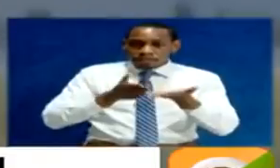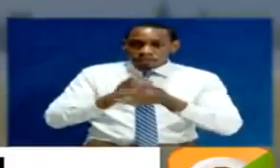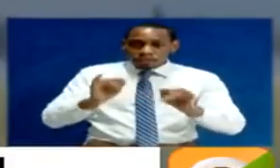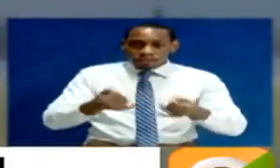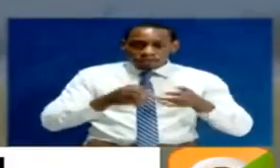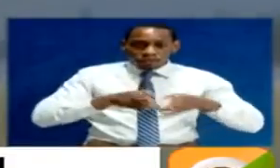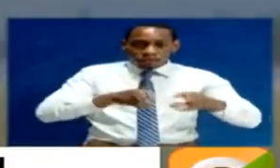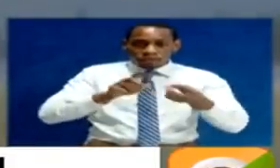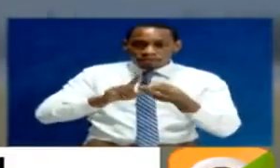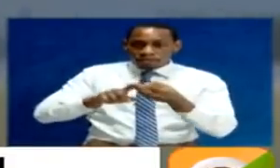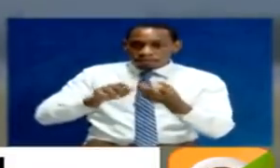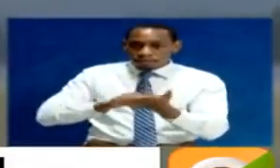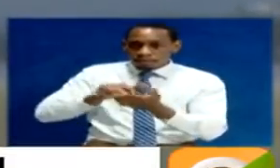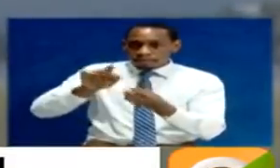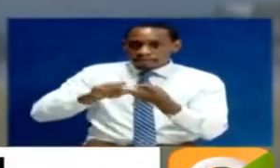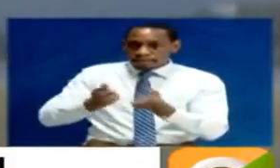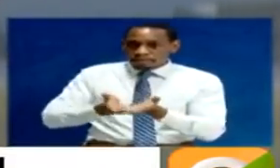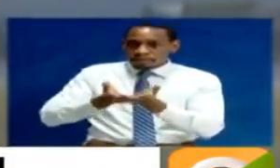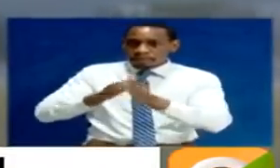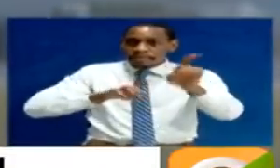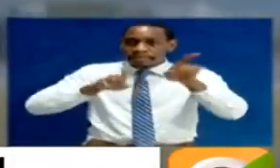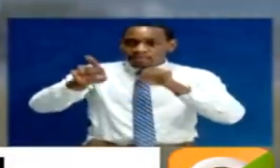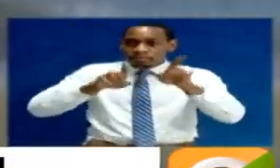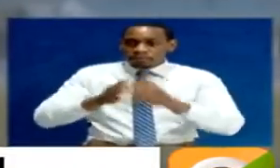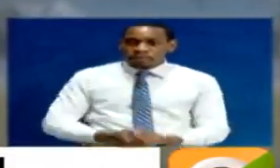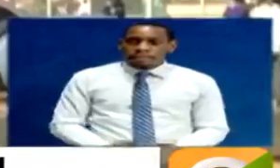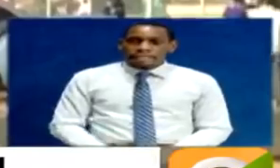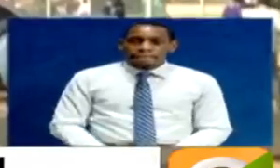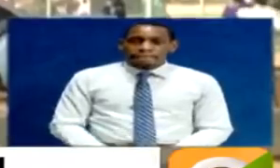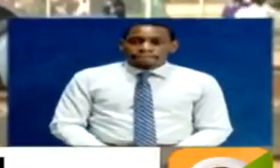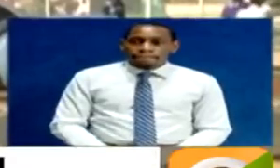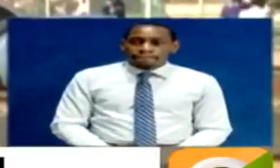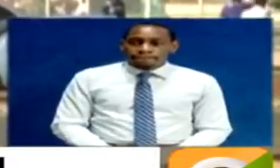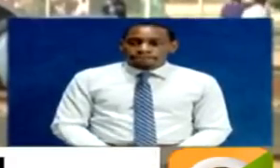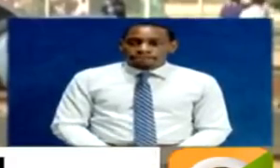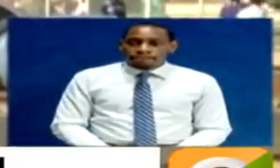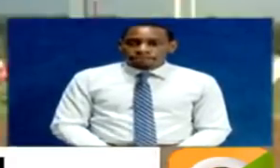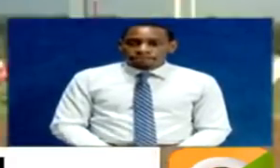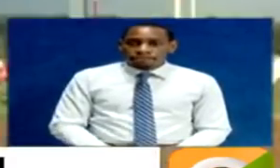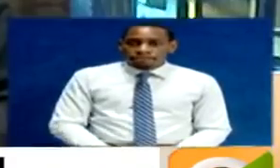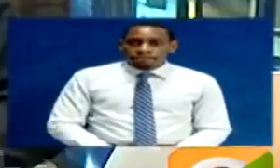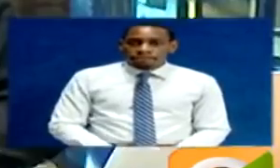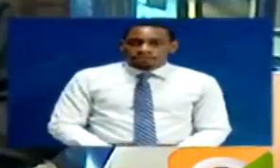roads, aviation, and maritime transport. Dennis Otieno, Citizen TV.